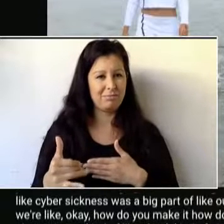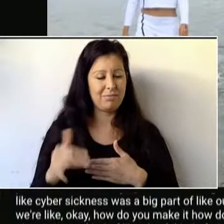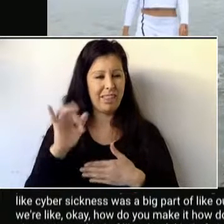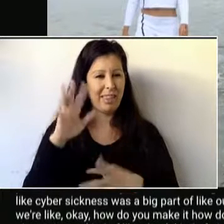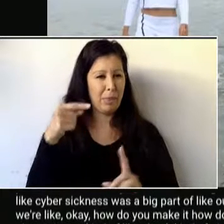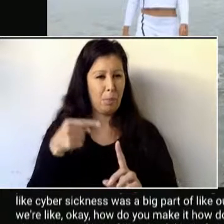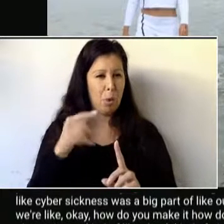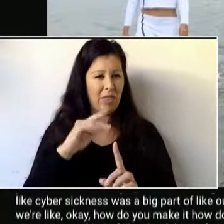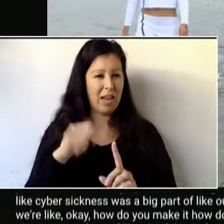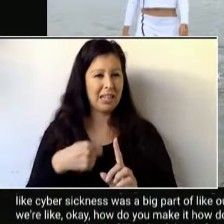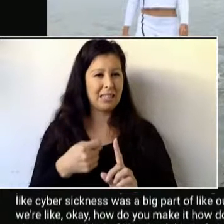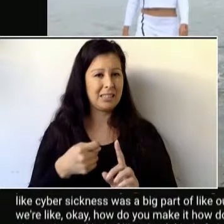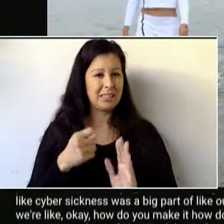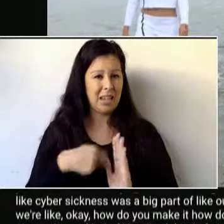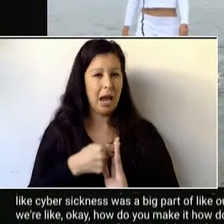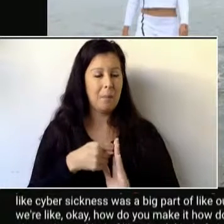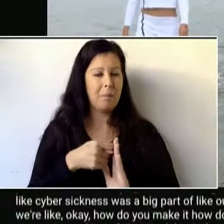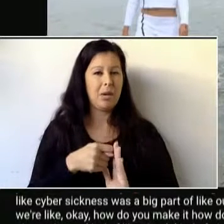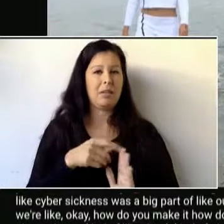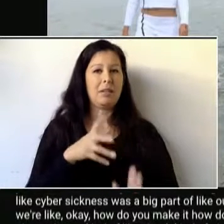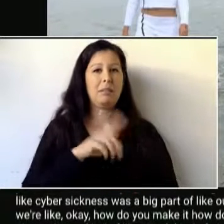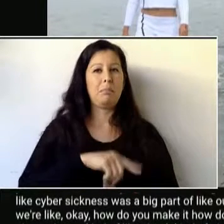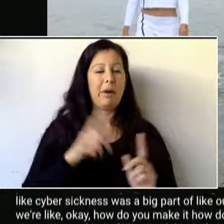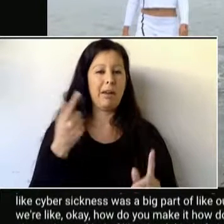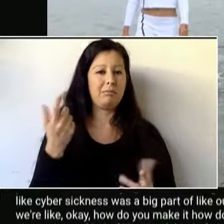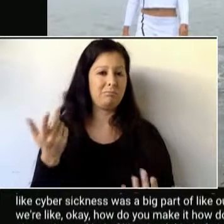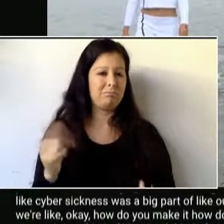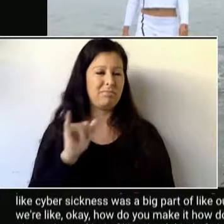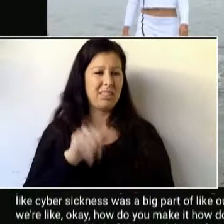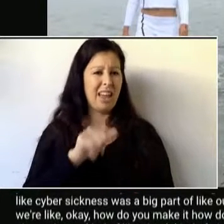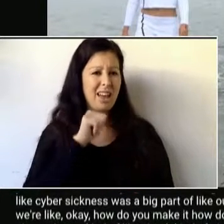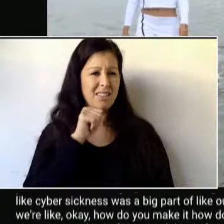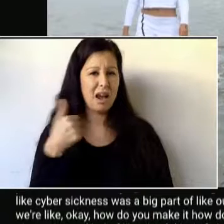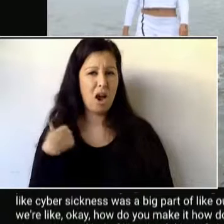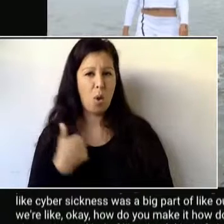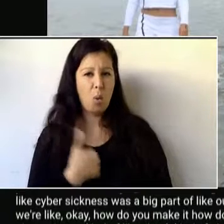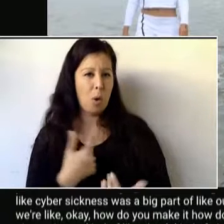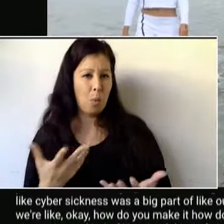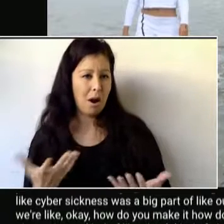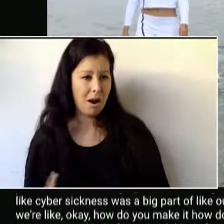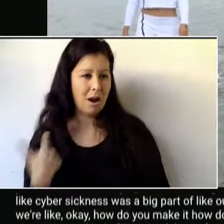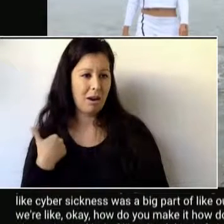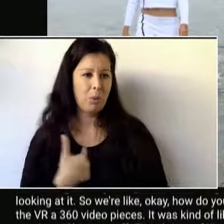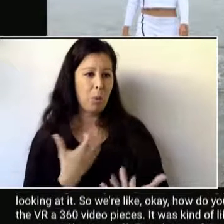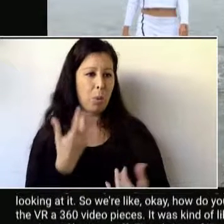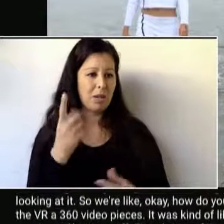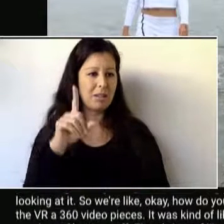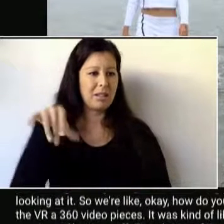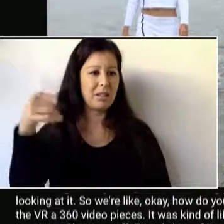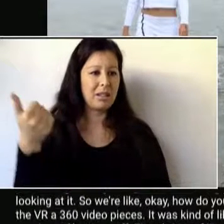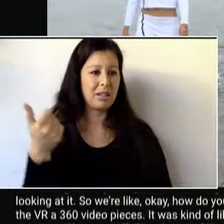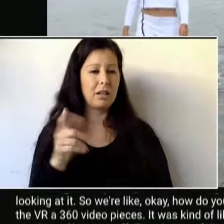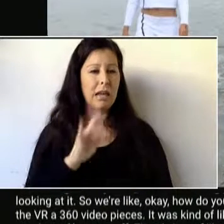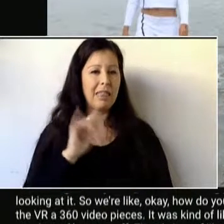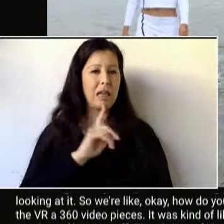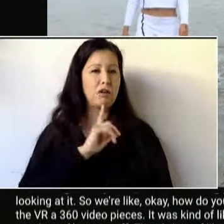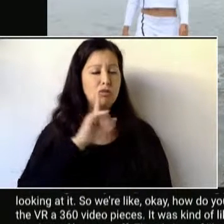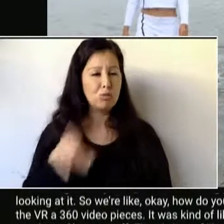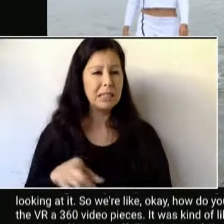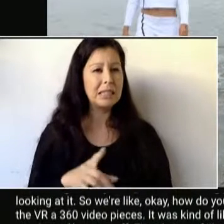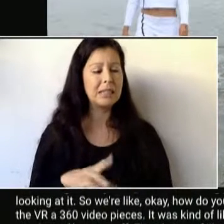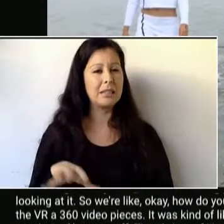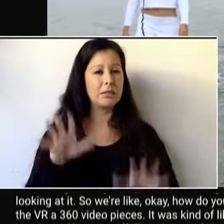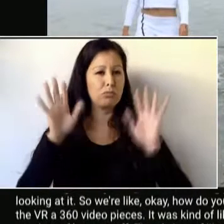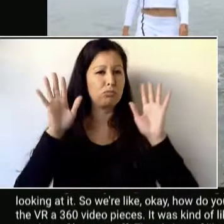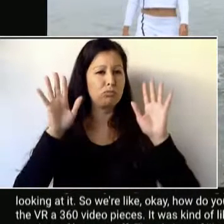and things that were captured in that way. But that wasn't kind of the piece that we wanted to make. We wanted to make something that was like a serene experience where